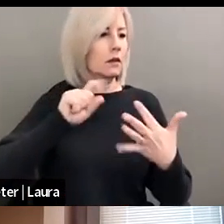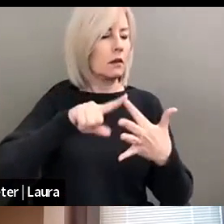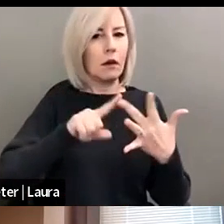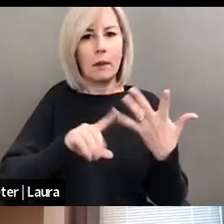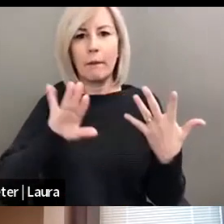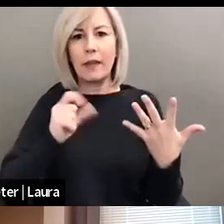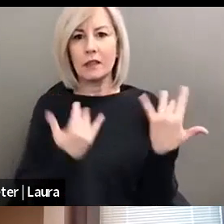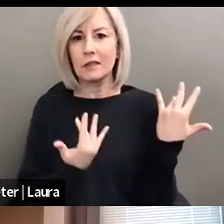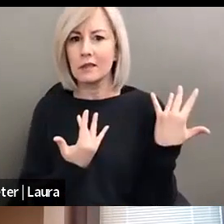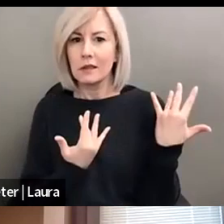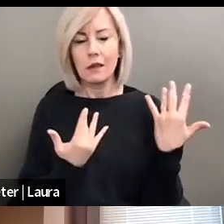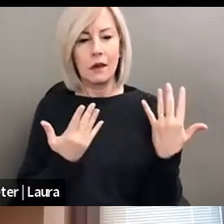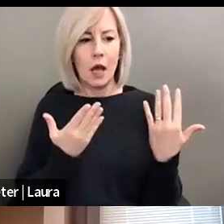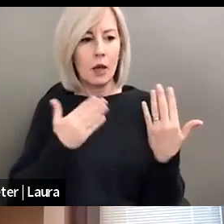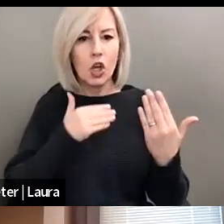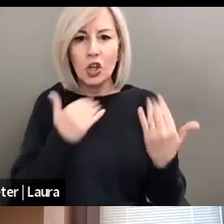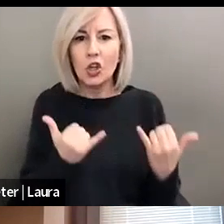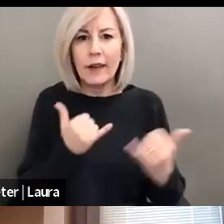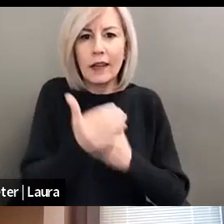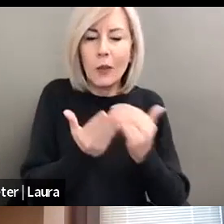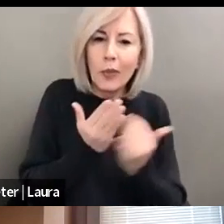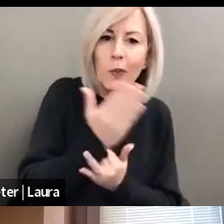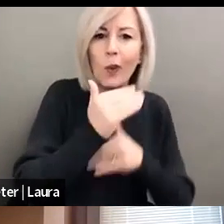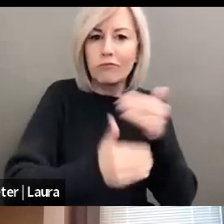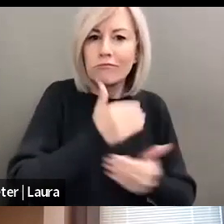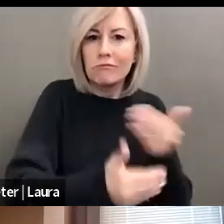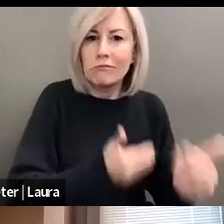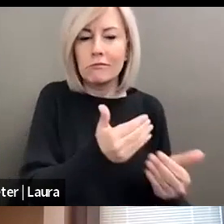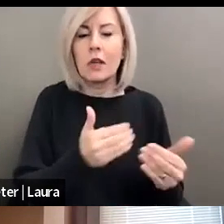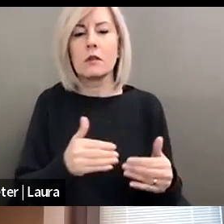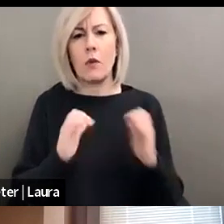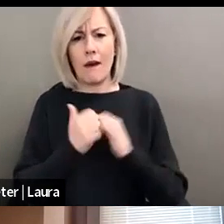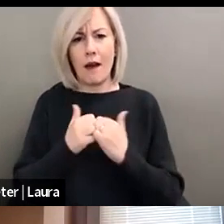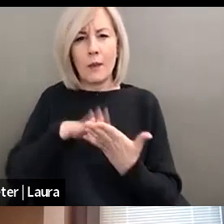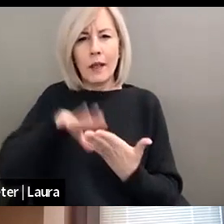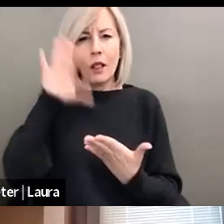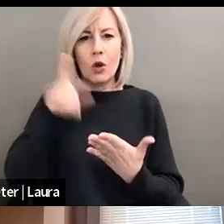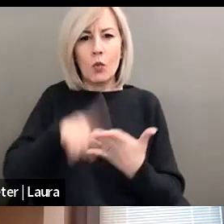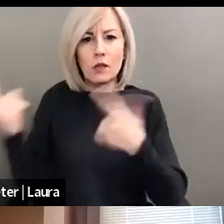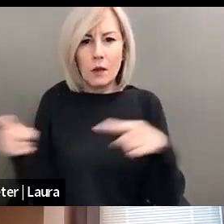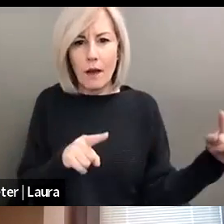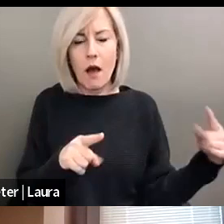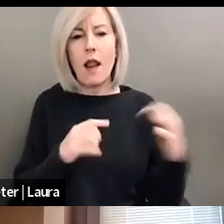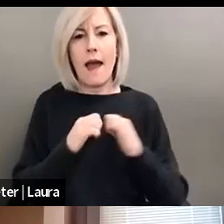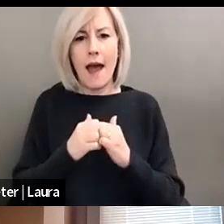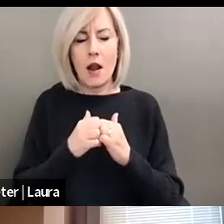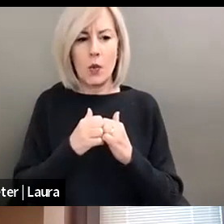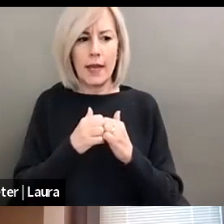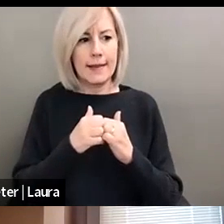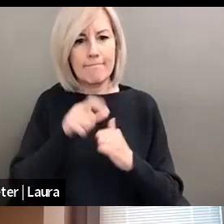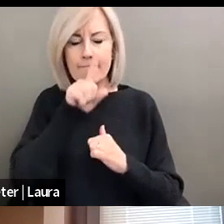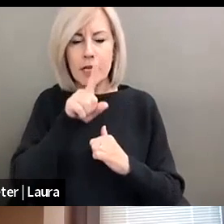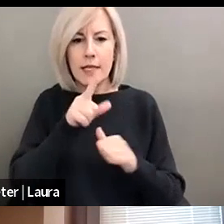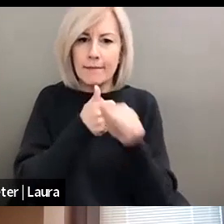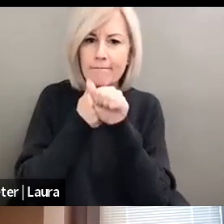or currently going through legislation process. So how do we learn what is happening? How do we stay on top of all of